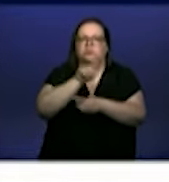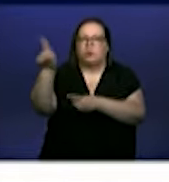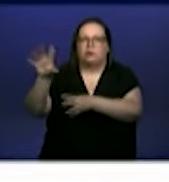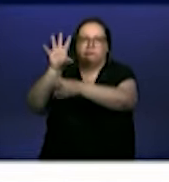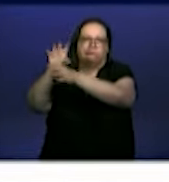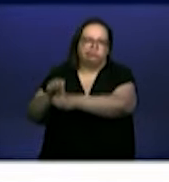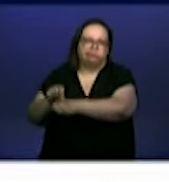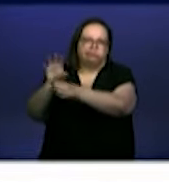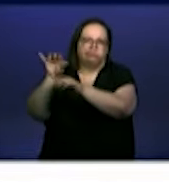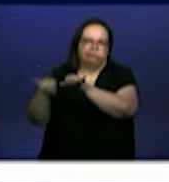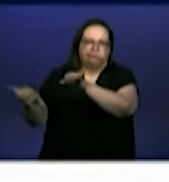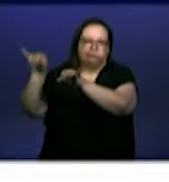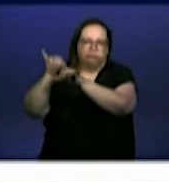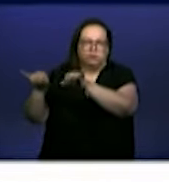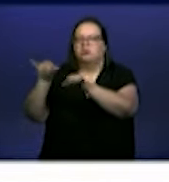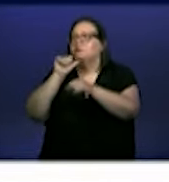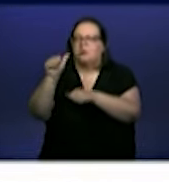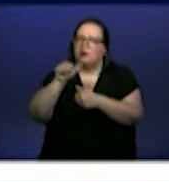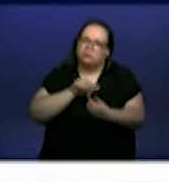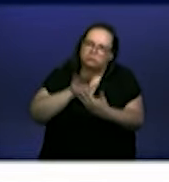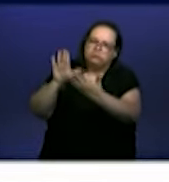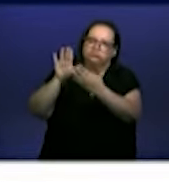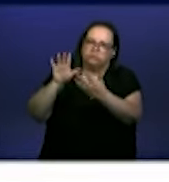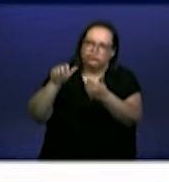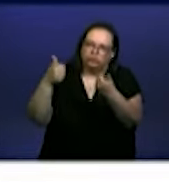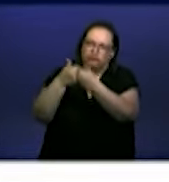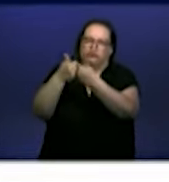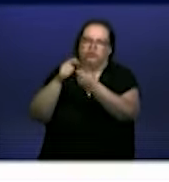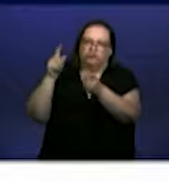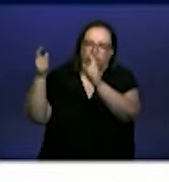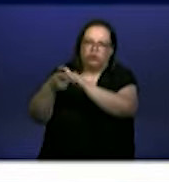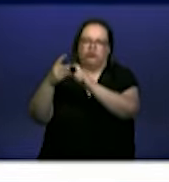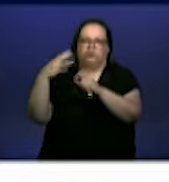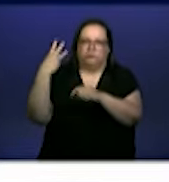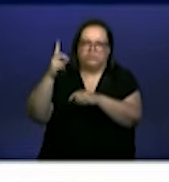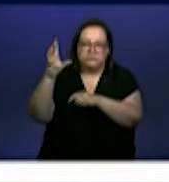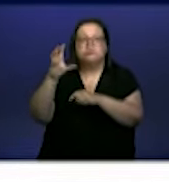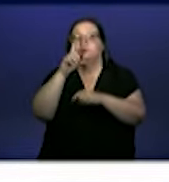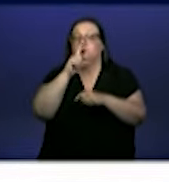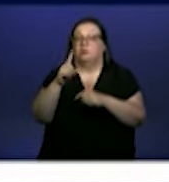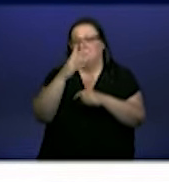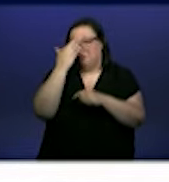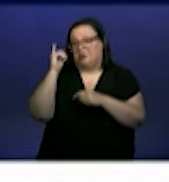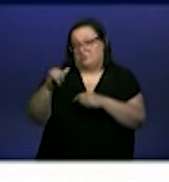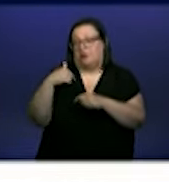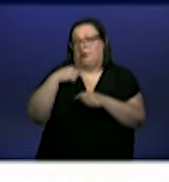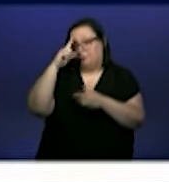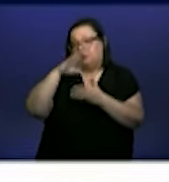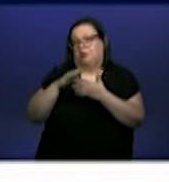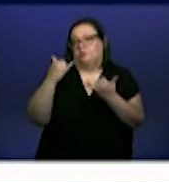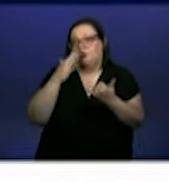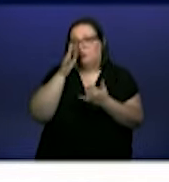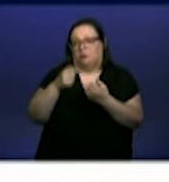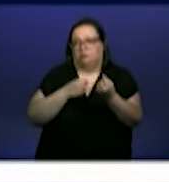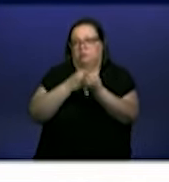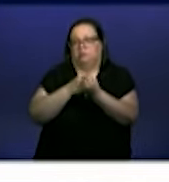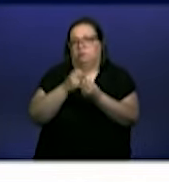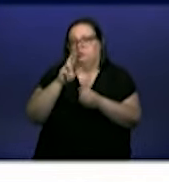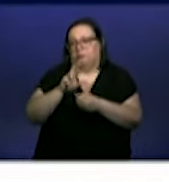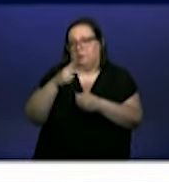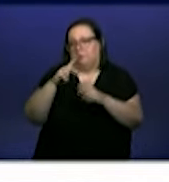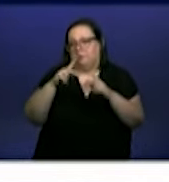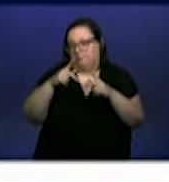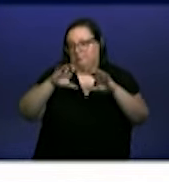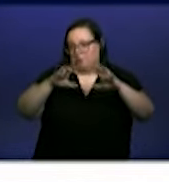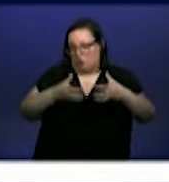And because of that fact, I believe I've gone on to win now the endorsement of the Republican Party. I won at